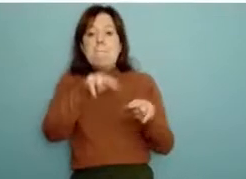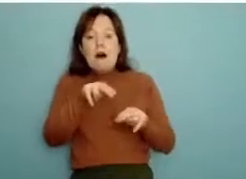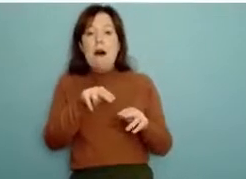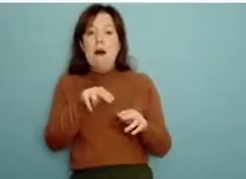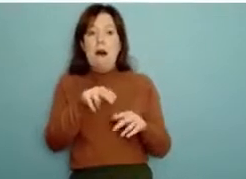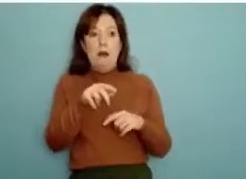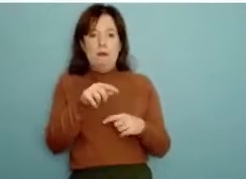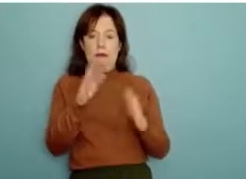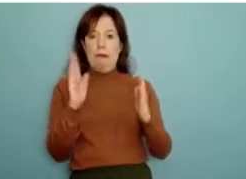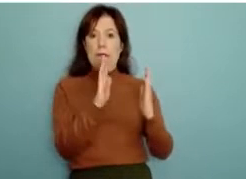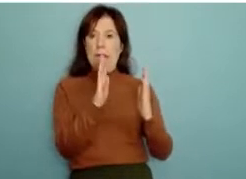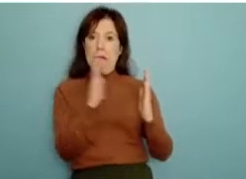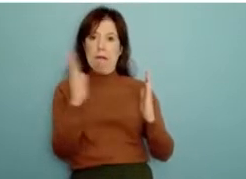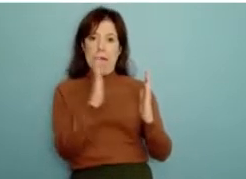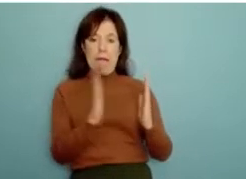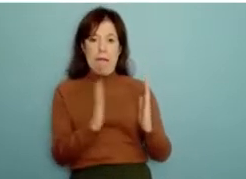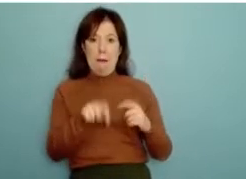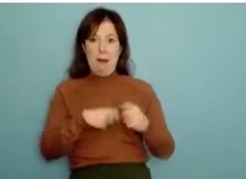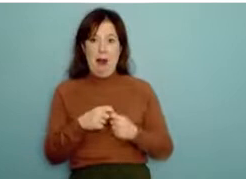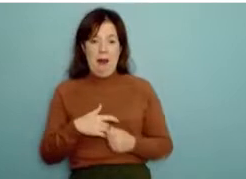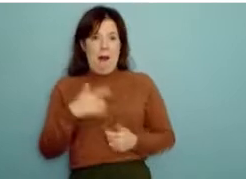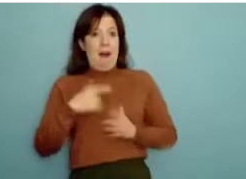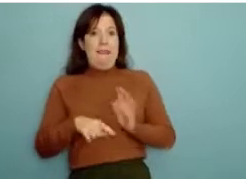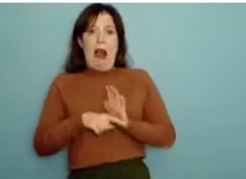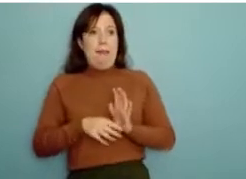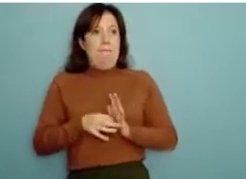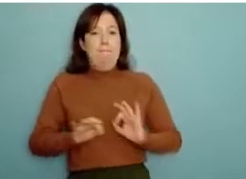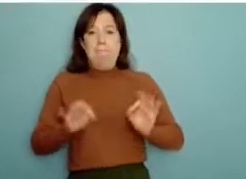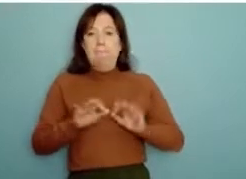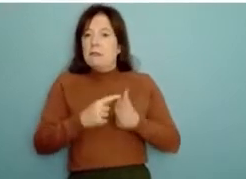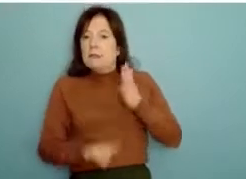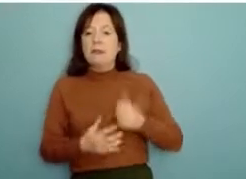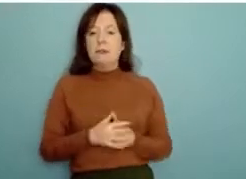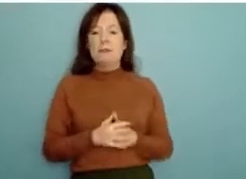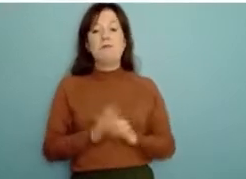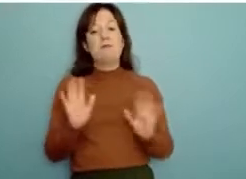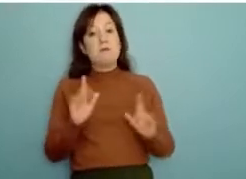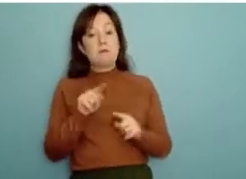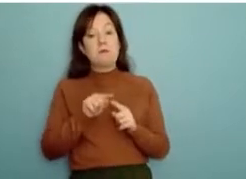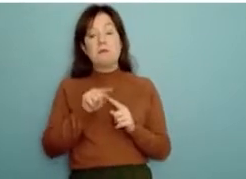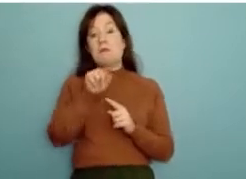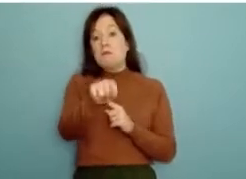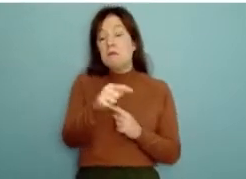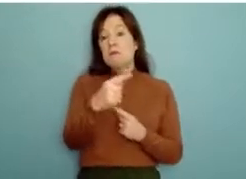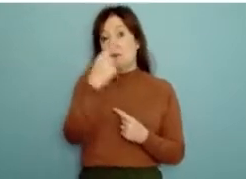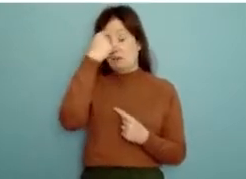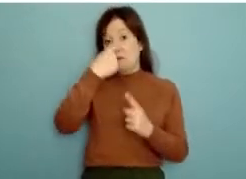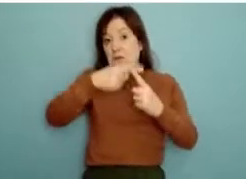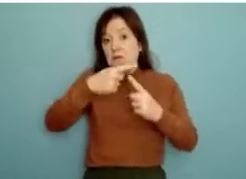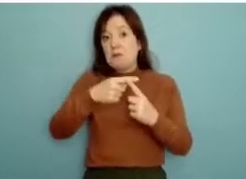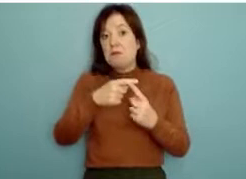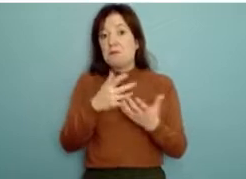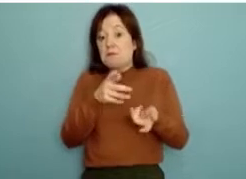negativity. However, we want to think forward and think more optimistically about how we can change